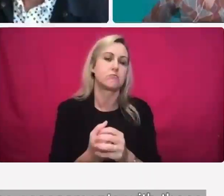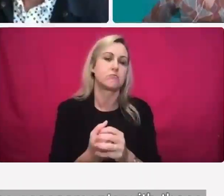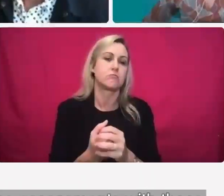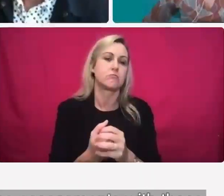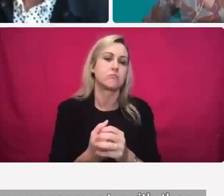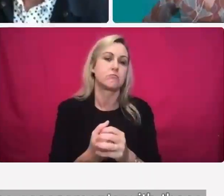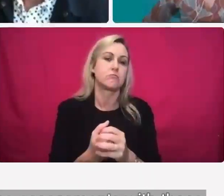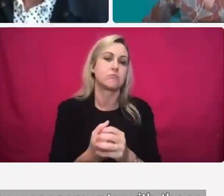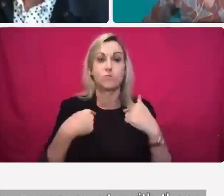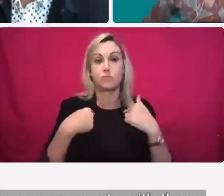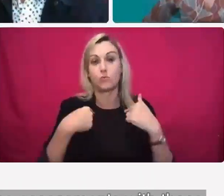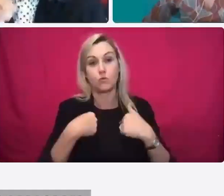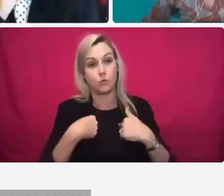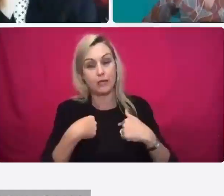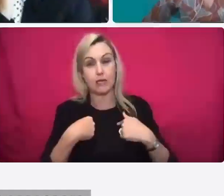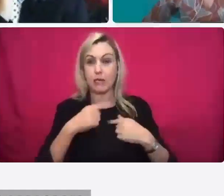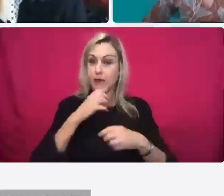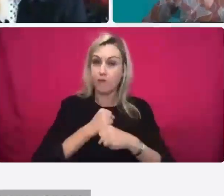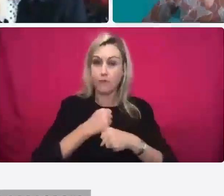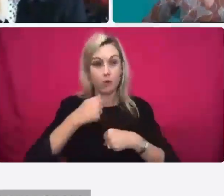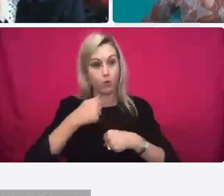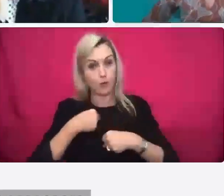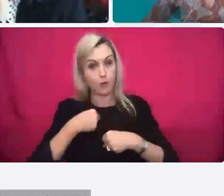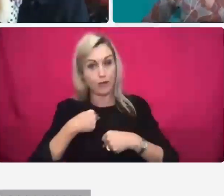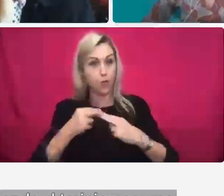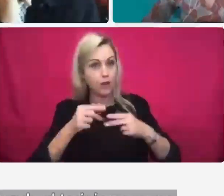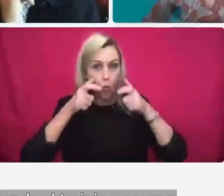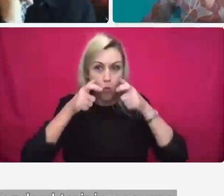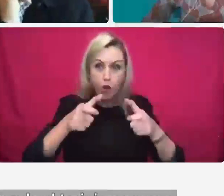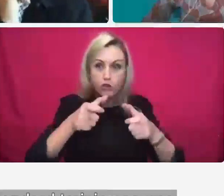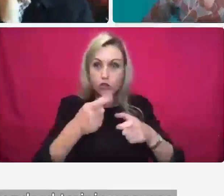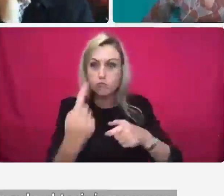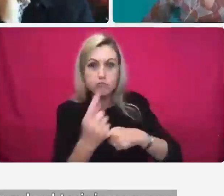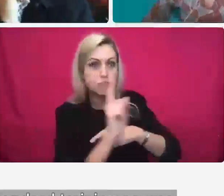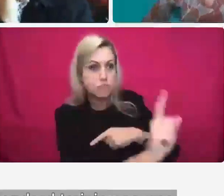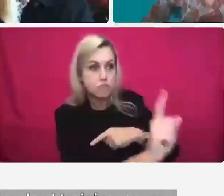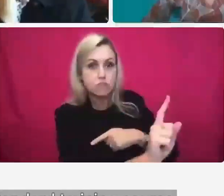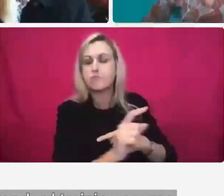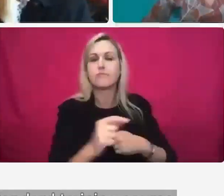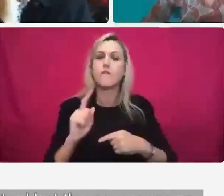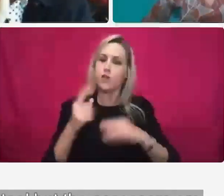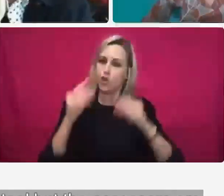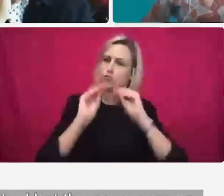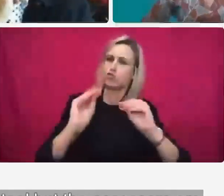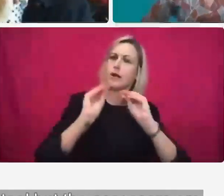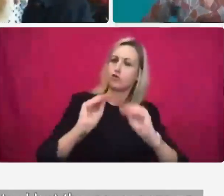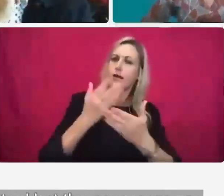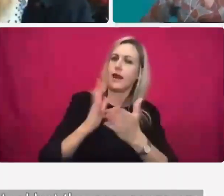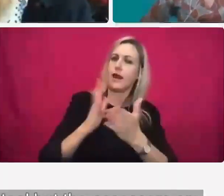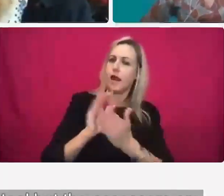We're not out there doing the assessments with those independent assessors. Yes, they undertake a standard training course and they